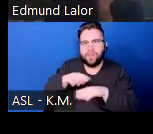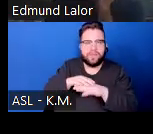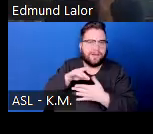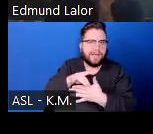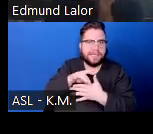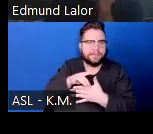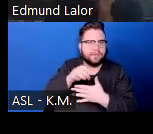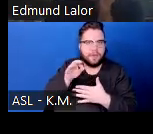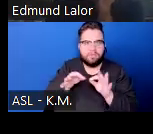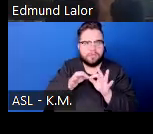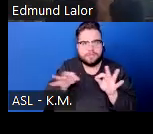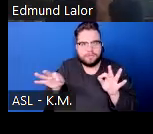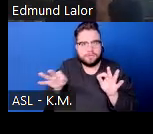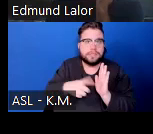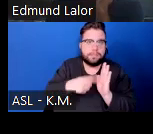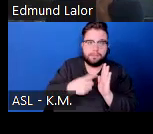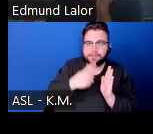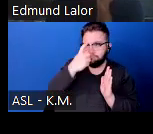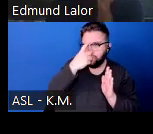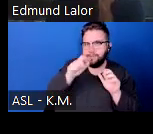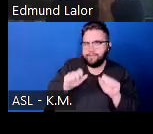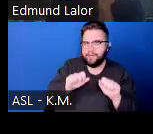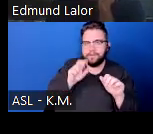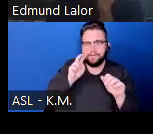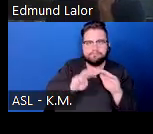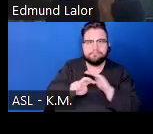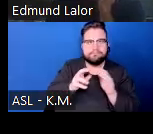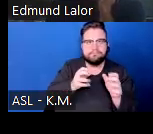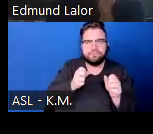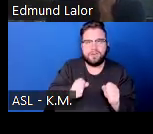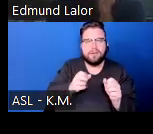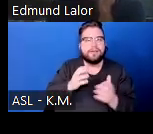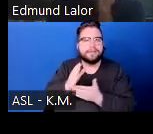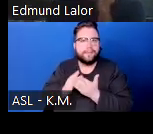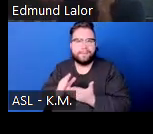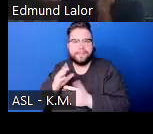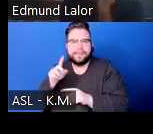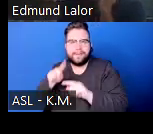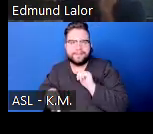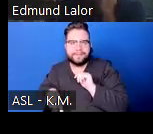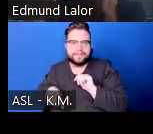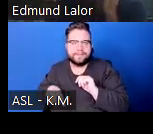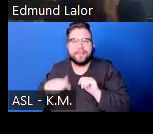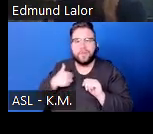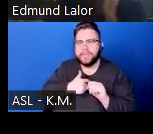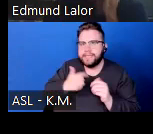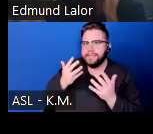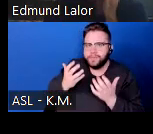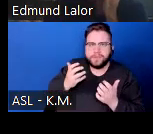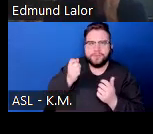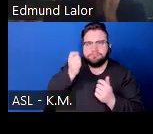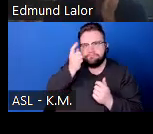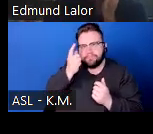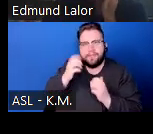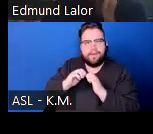heard. Sometimes you'll have a strong prediction, sometimes you won't. And we're interested to know how the strength of that prediction affects